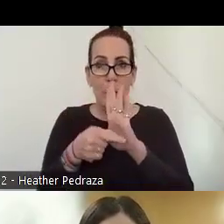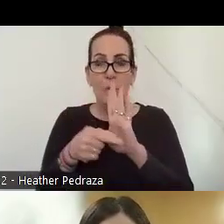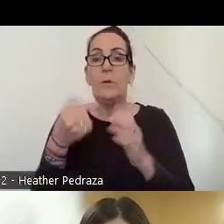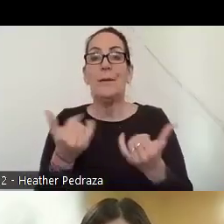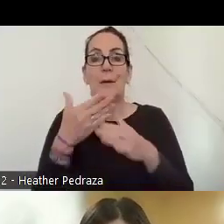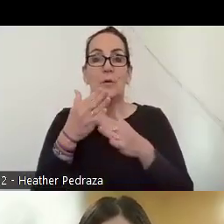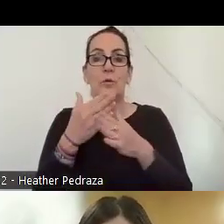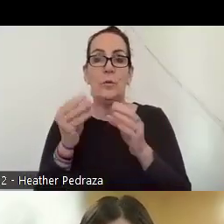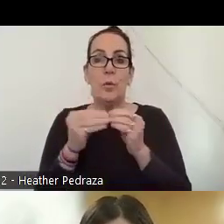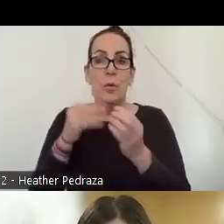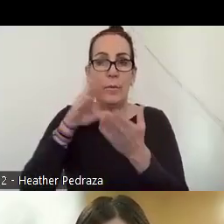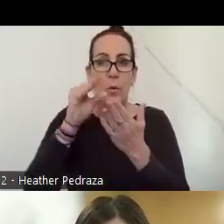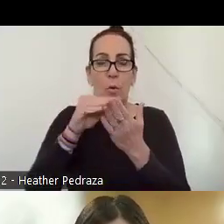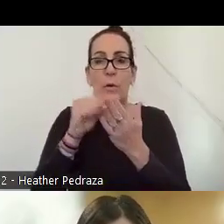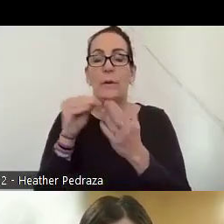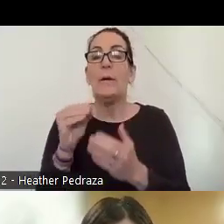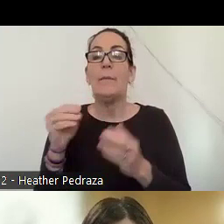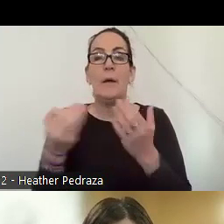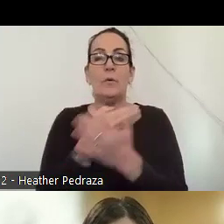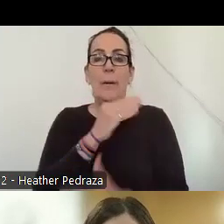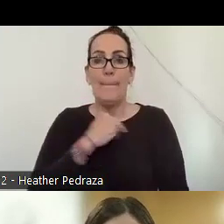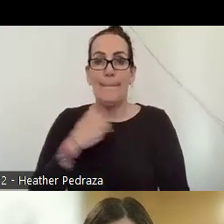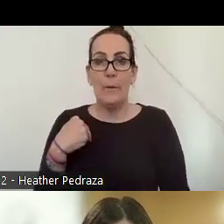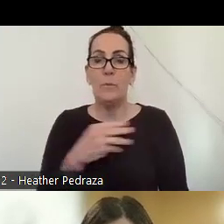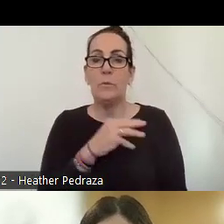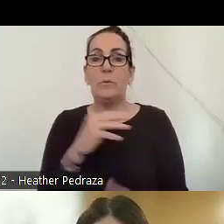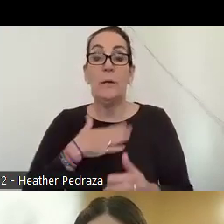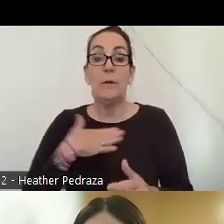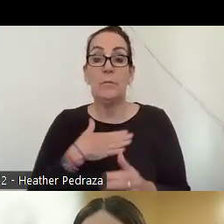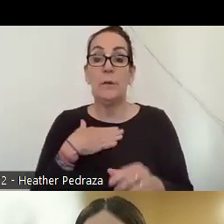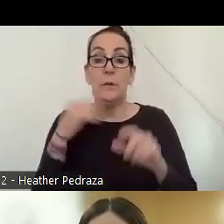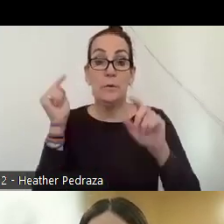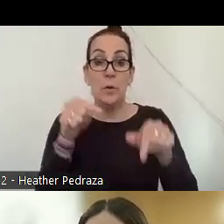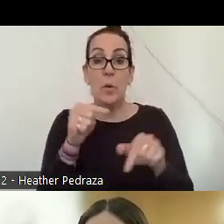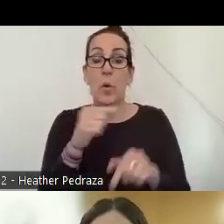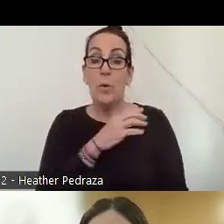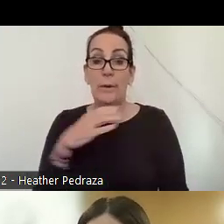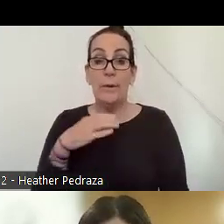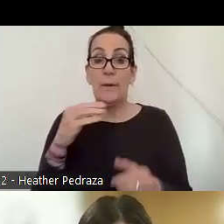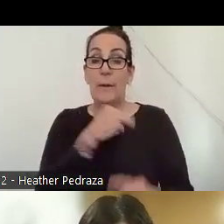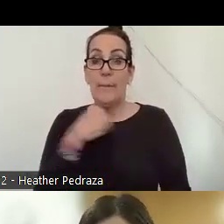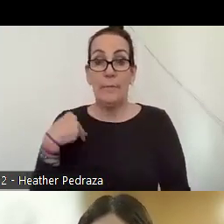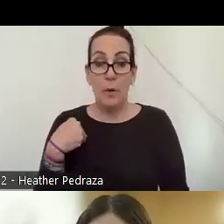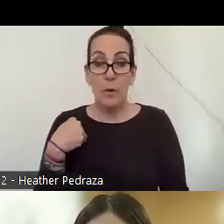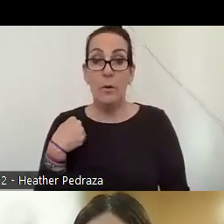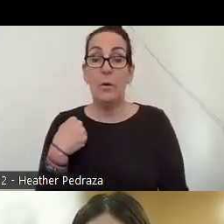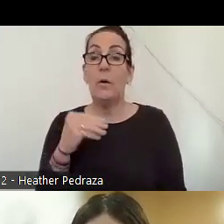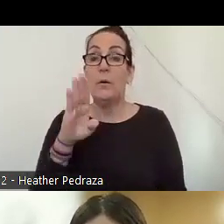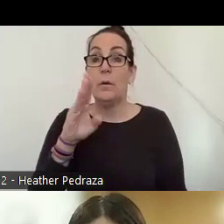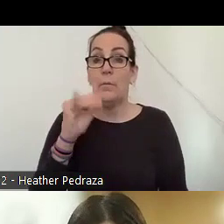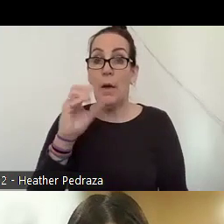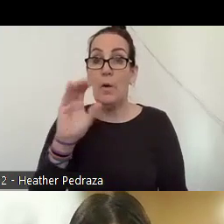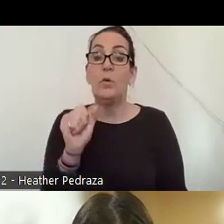and existing members alike, please go to the committee membership bios. And I think one of our team will put that on